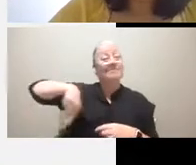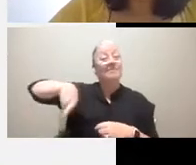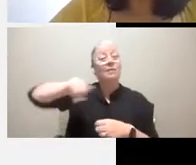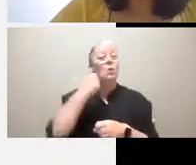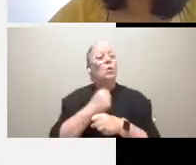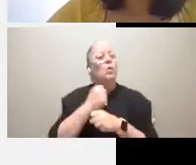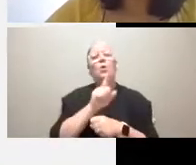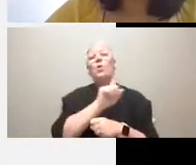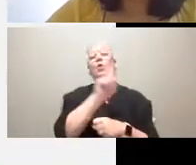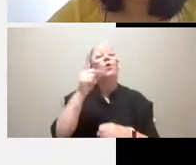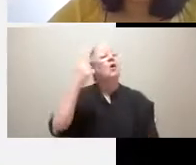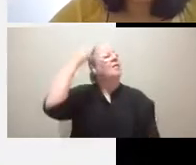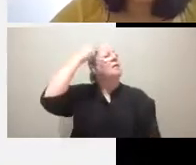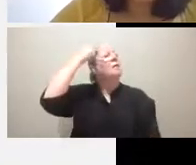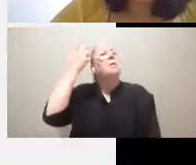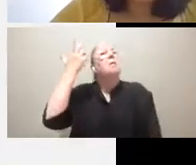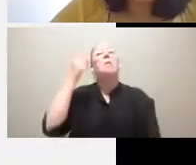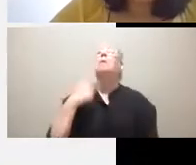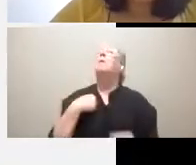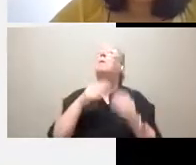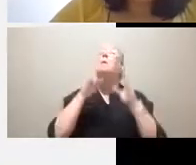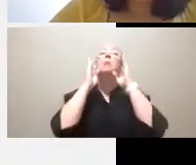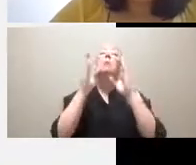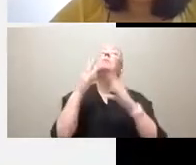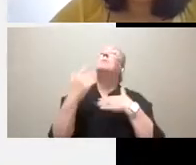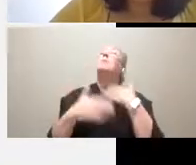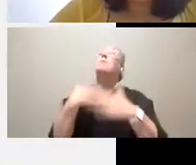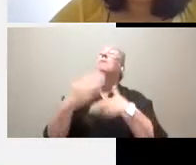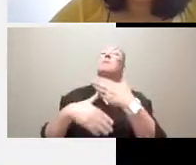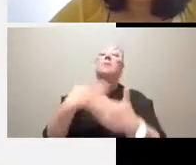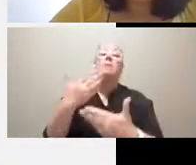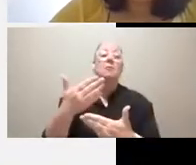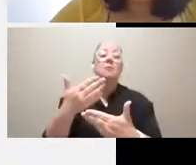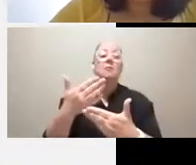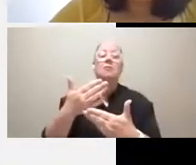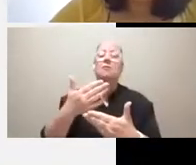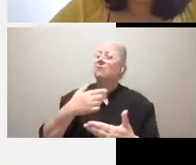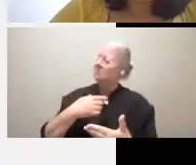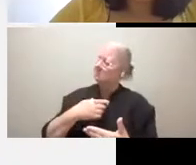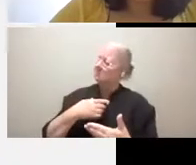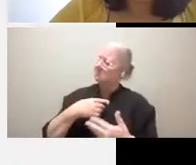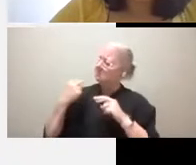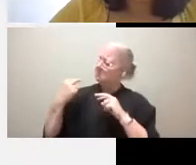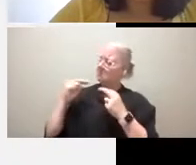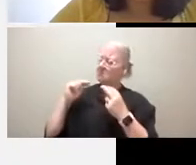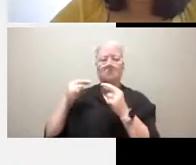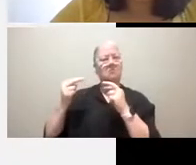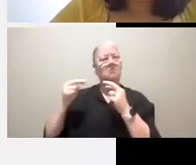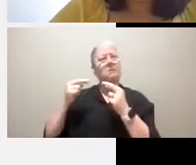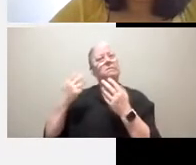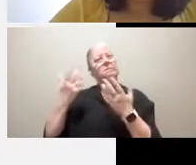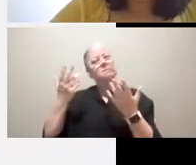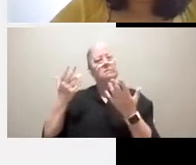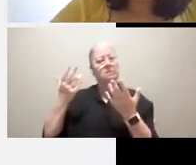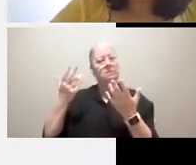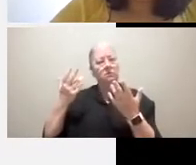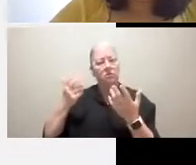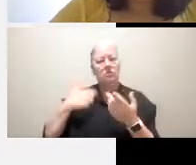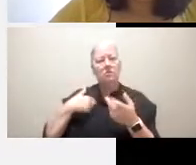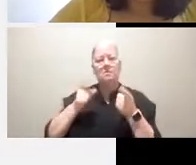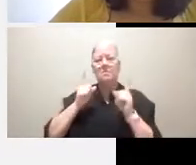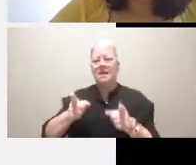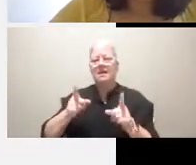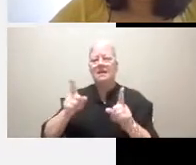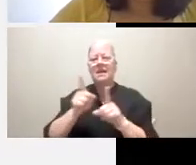it, that maybe, but of course we were thinking about that maybe it is going to be a security guard. We are going to provide security guards or put